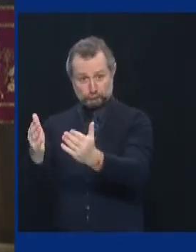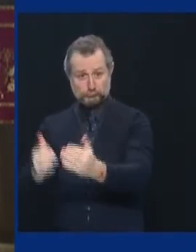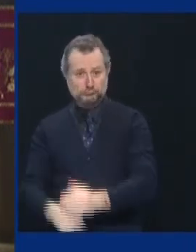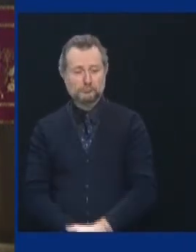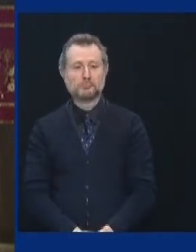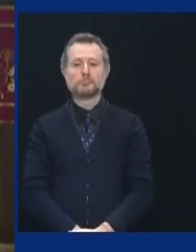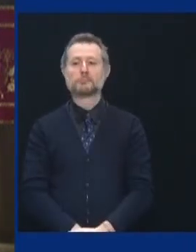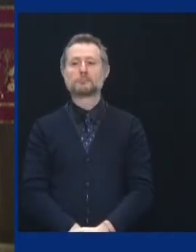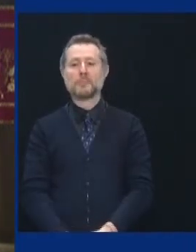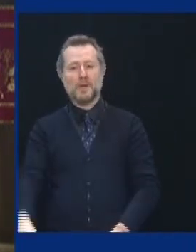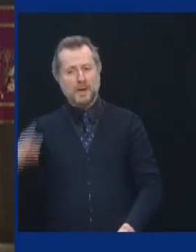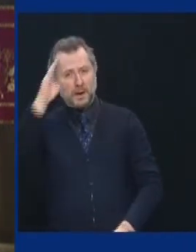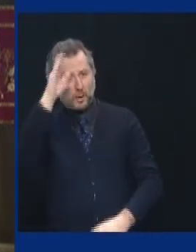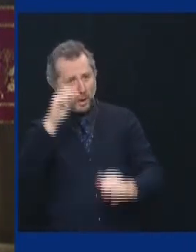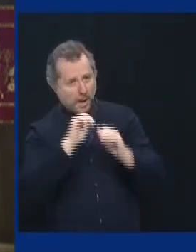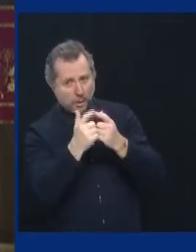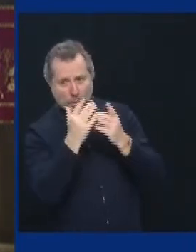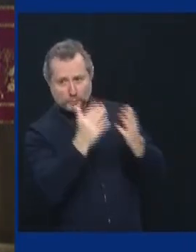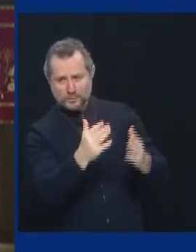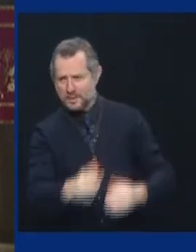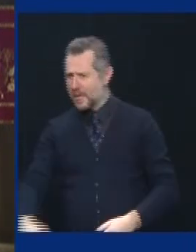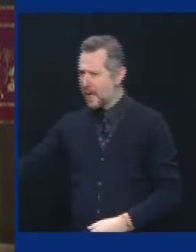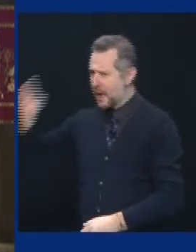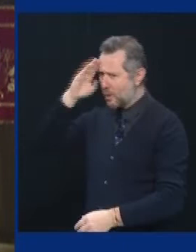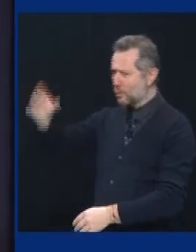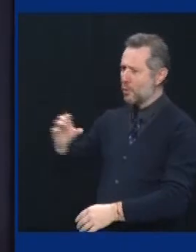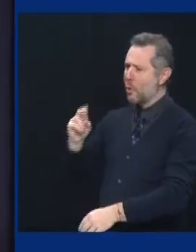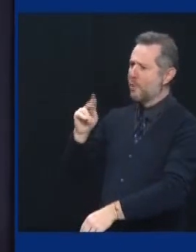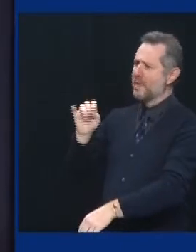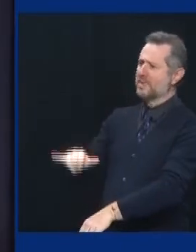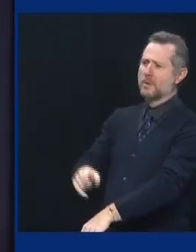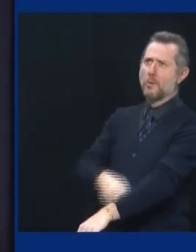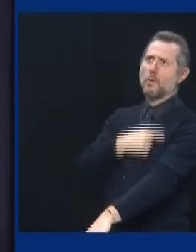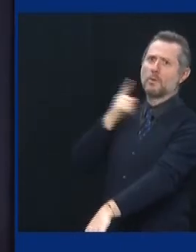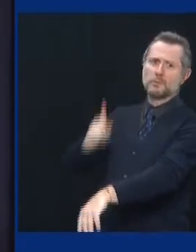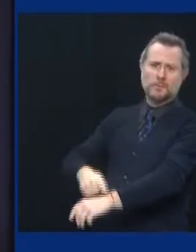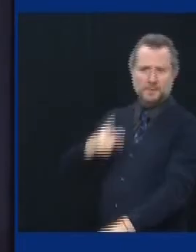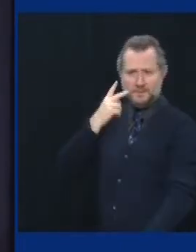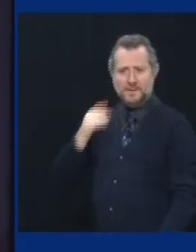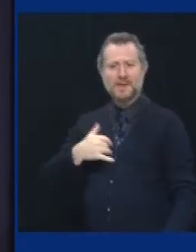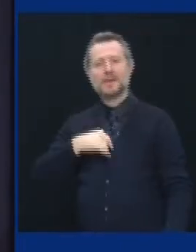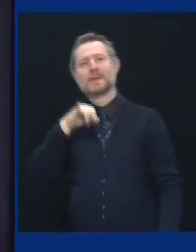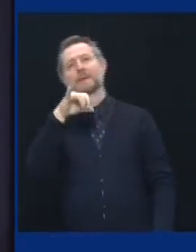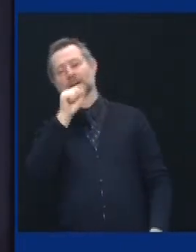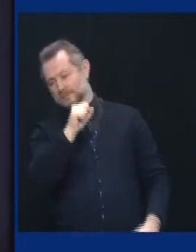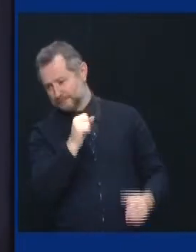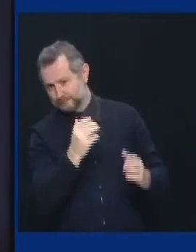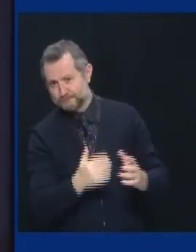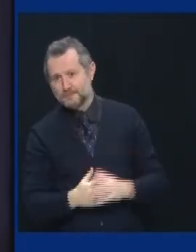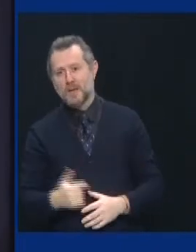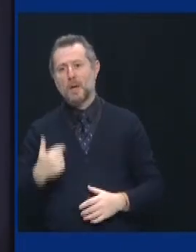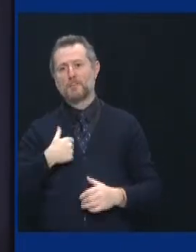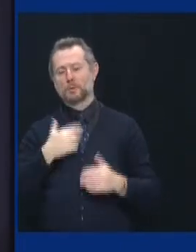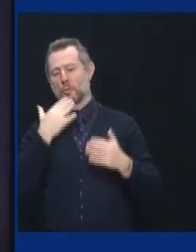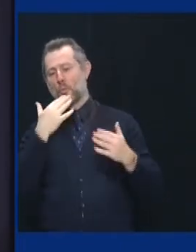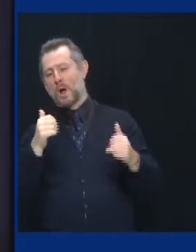Hi, Governor. How are you? How are you, Courtney? Long time. Yes, I'm well, thank